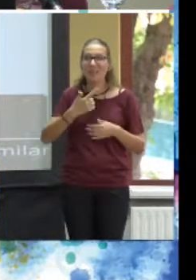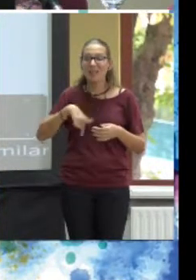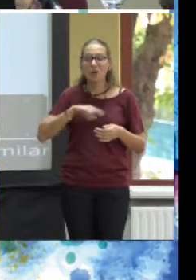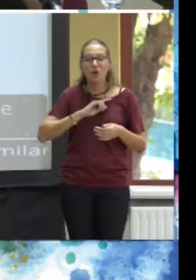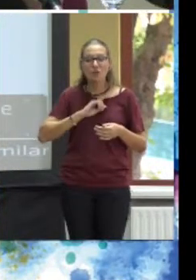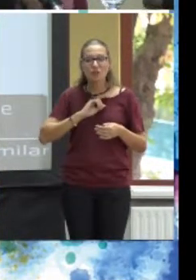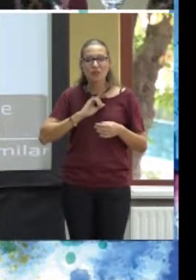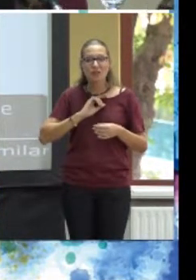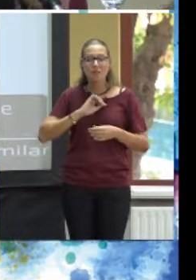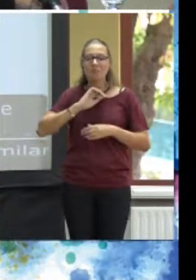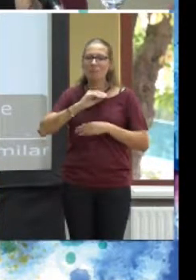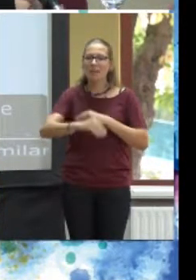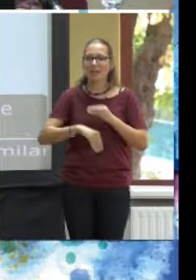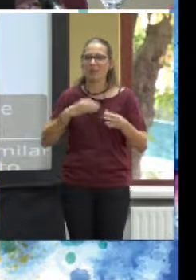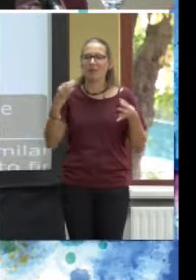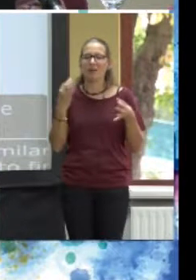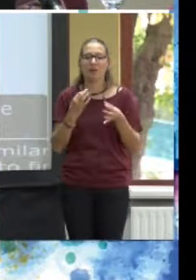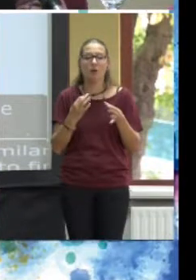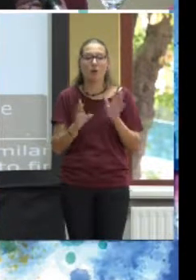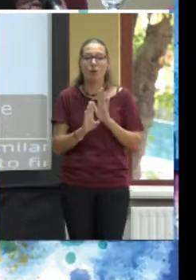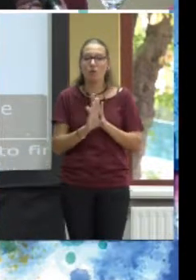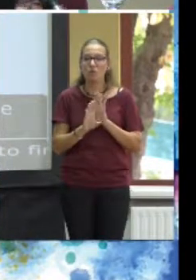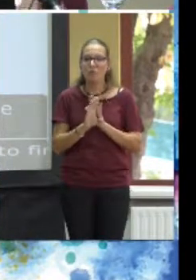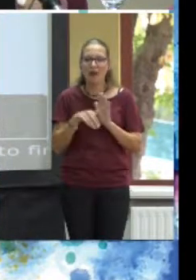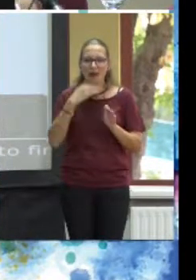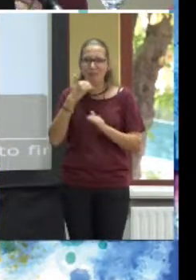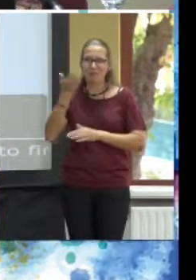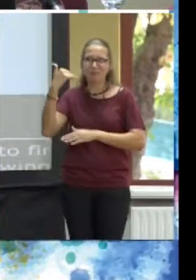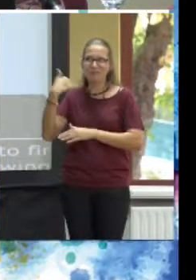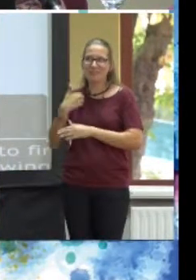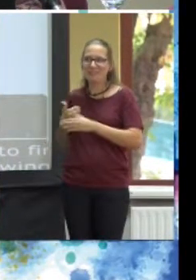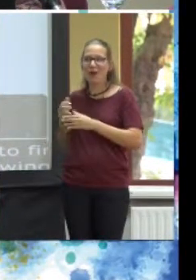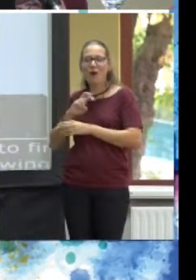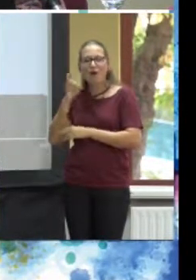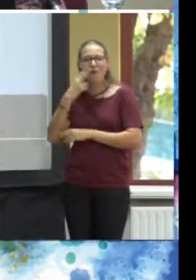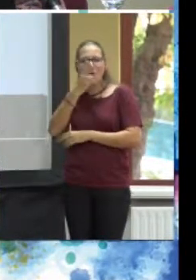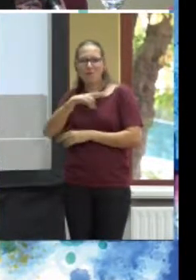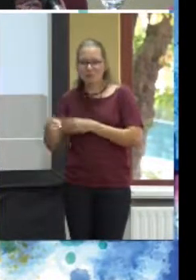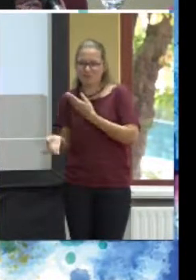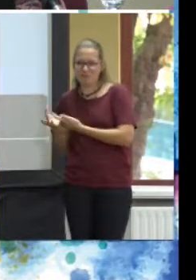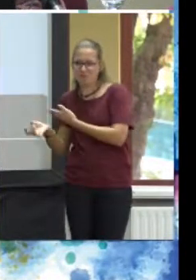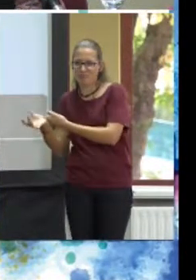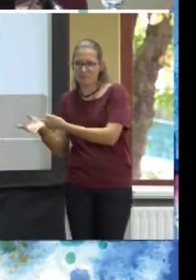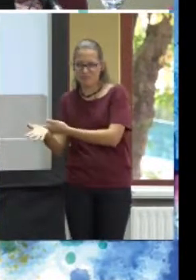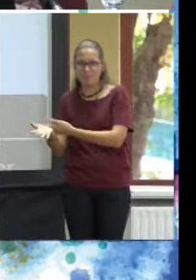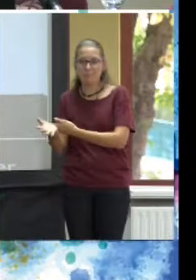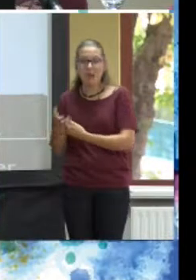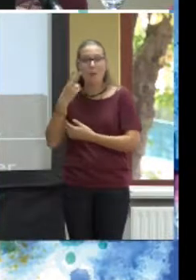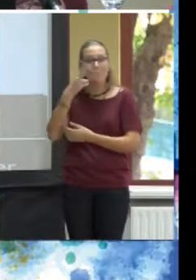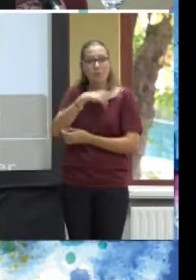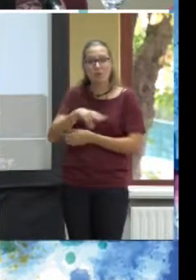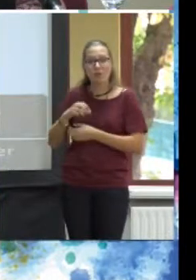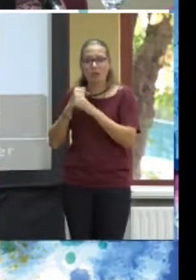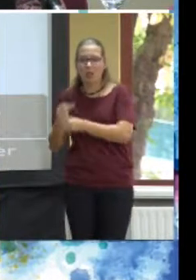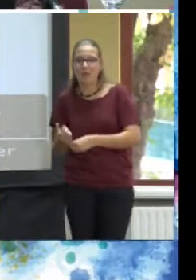just following a line that was already started by many other museums, not only that museums that depend on the Ministry of